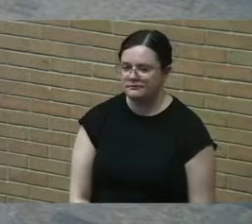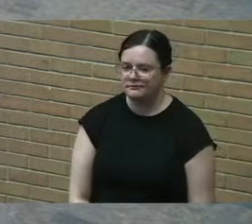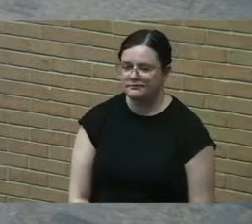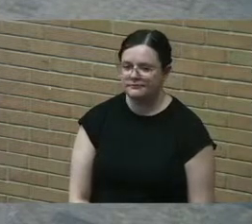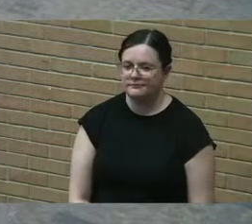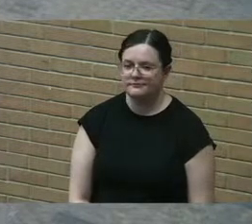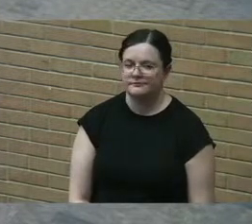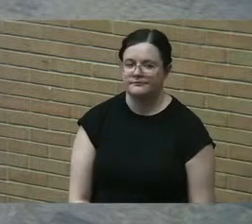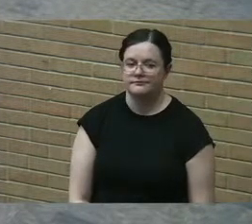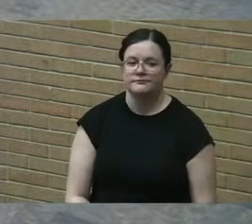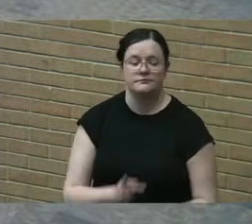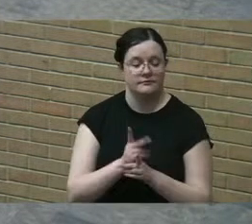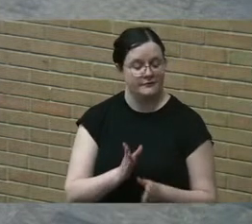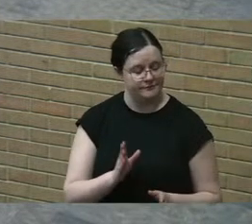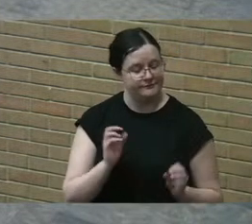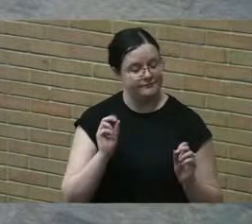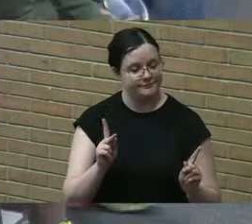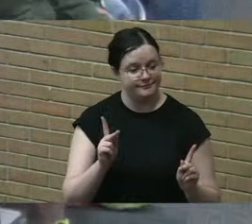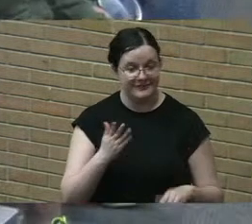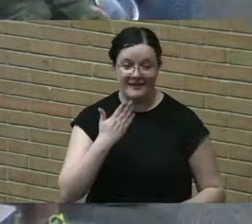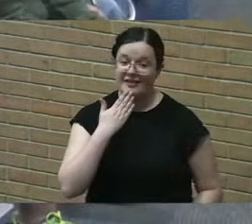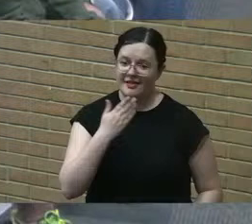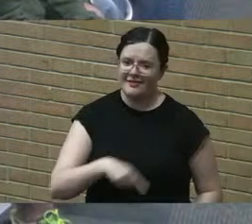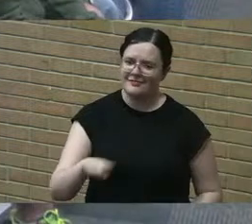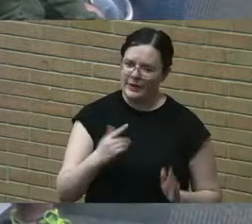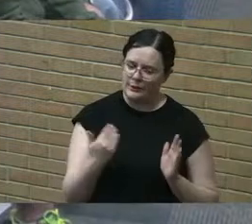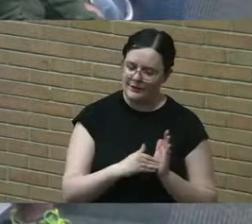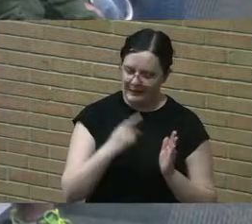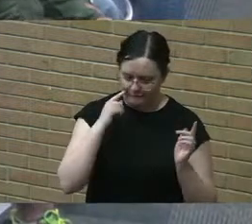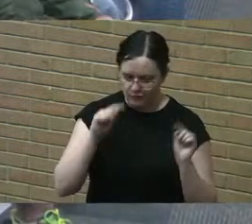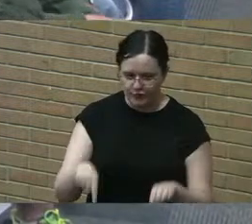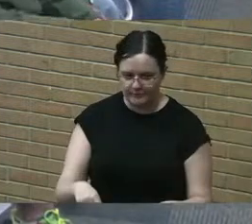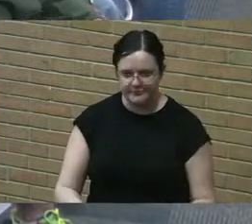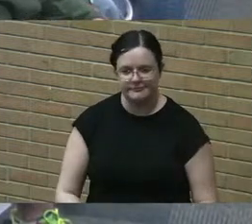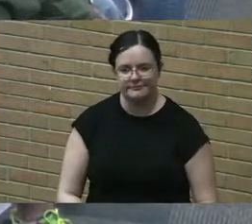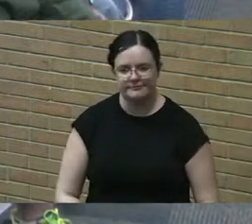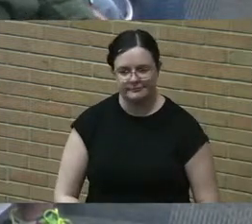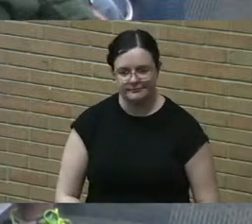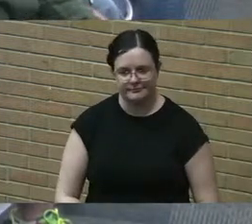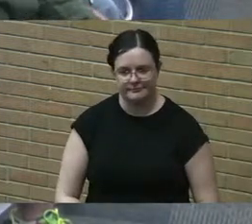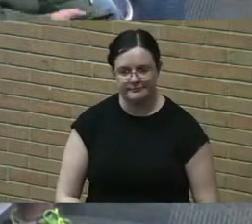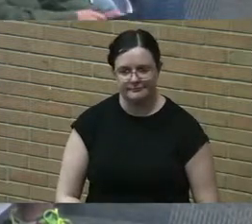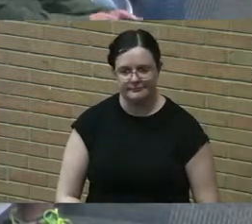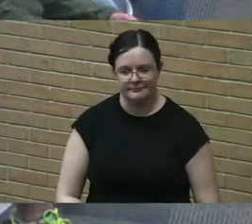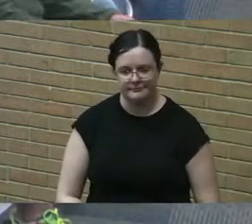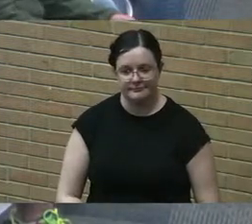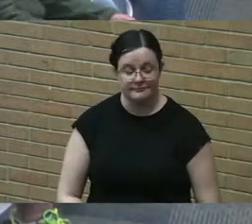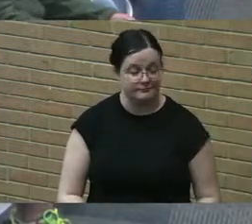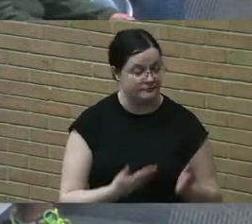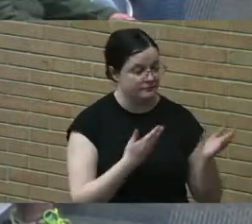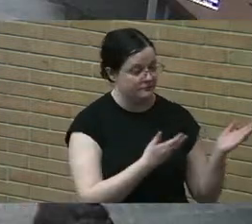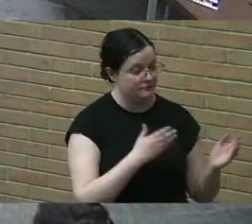Okay. Thank you again for being here. And Chris?